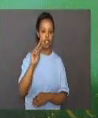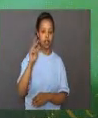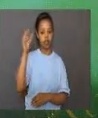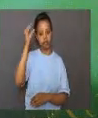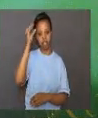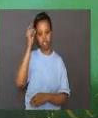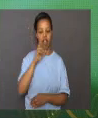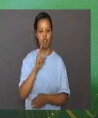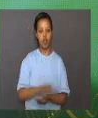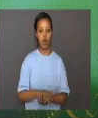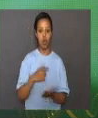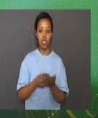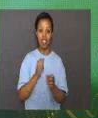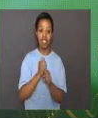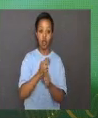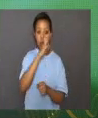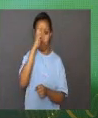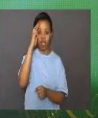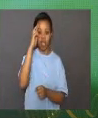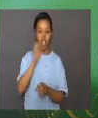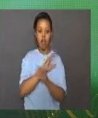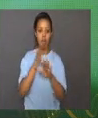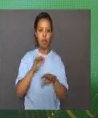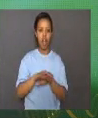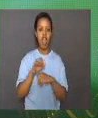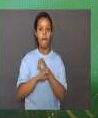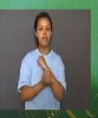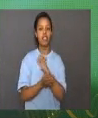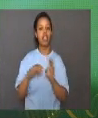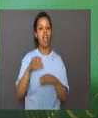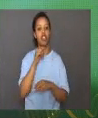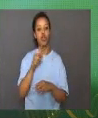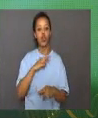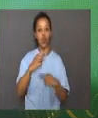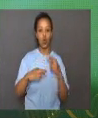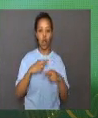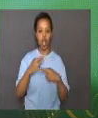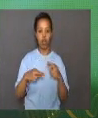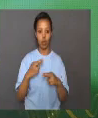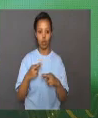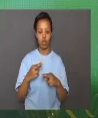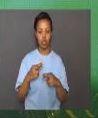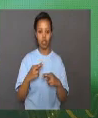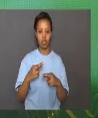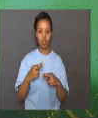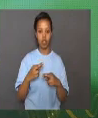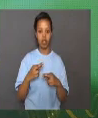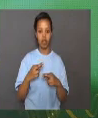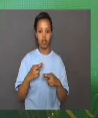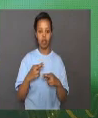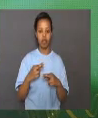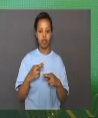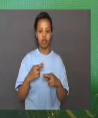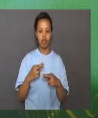Because of his work, the light-independent reaction is also referred to as